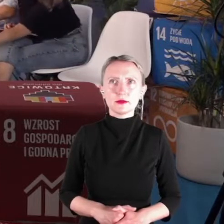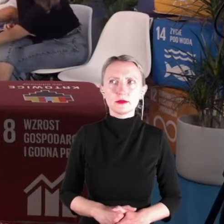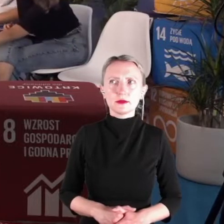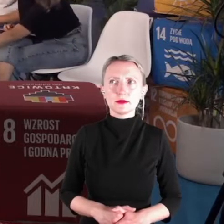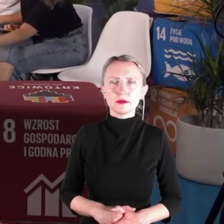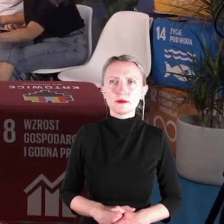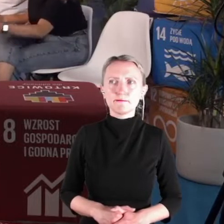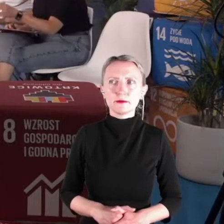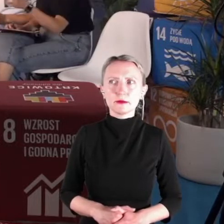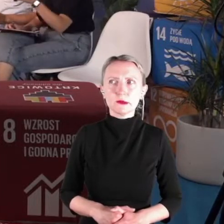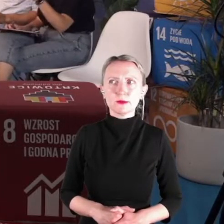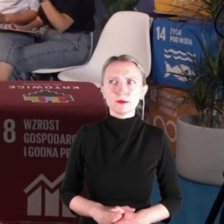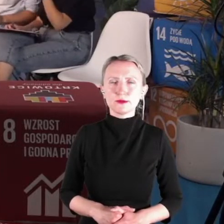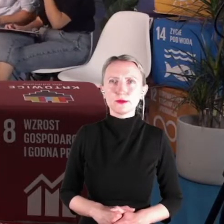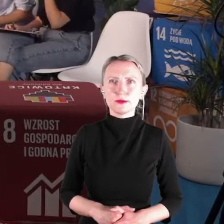Muchas gracias.